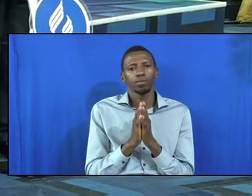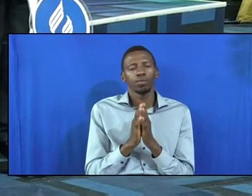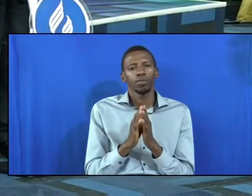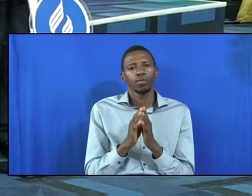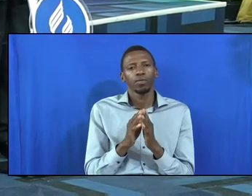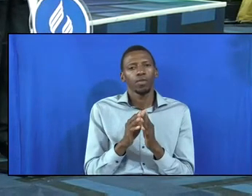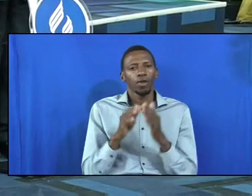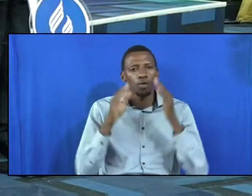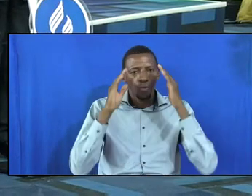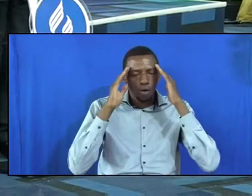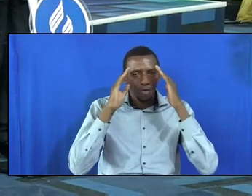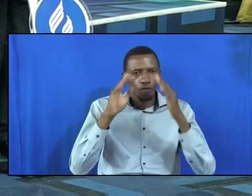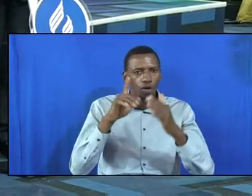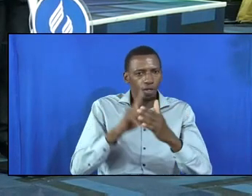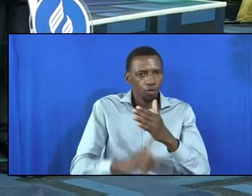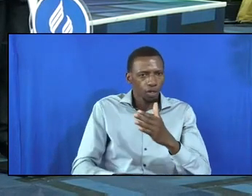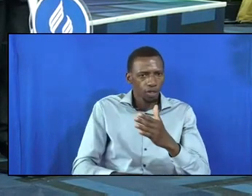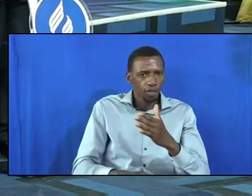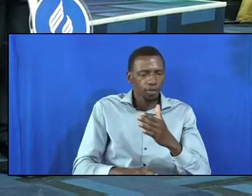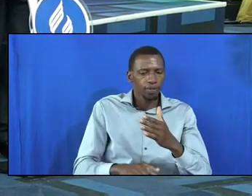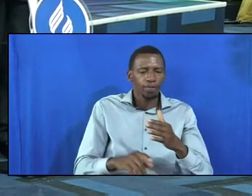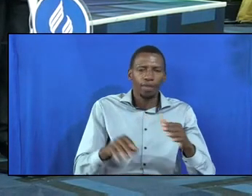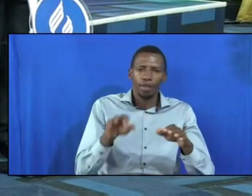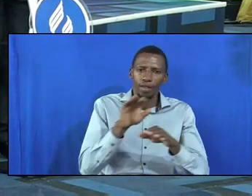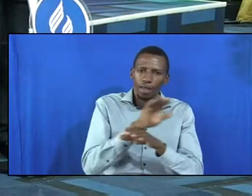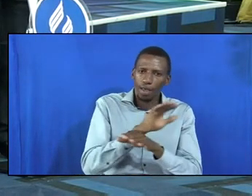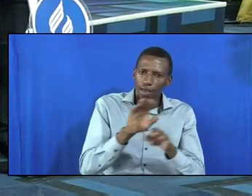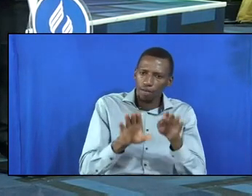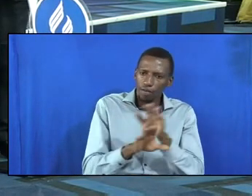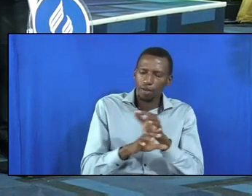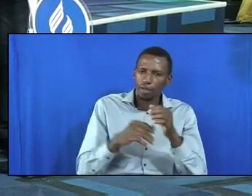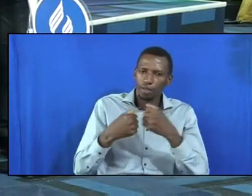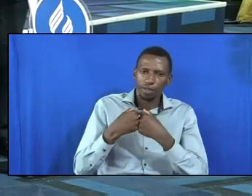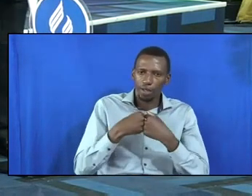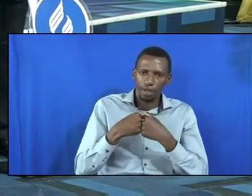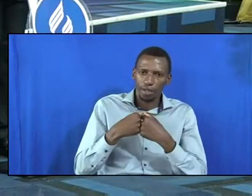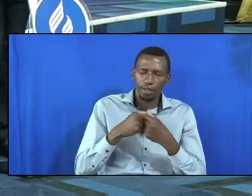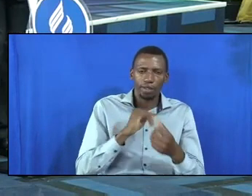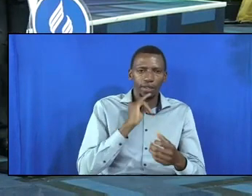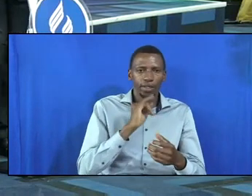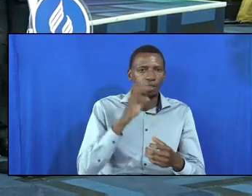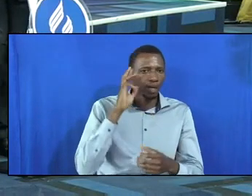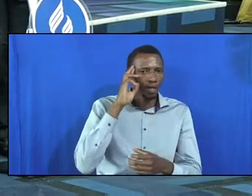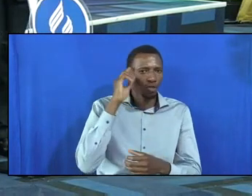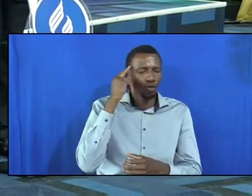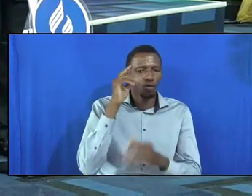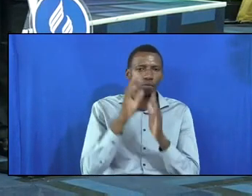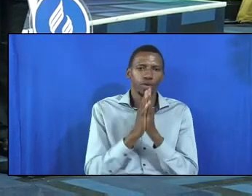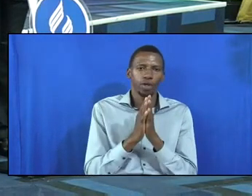every difficult is a call to prayer. So the Bible tells us in verse 5,